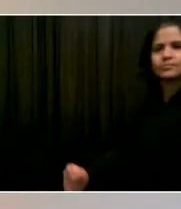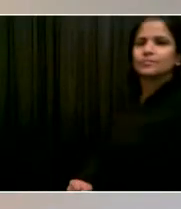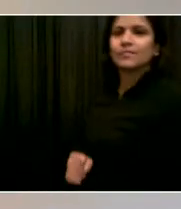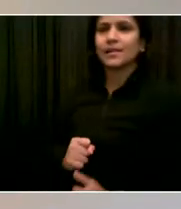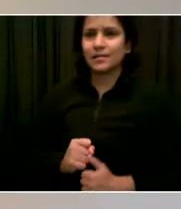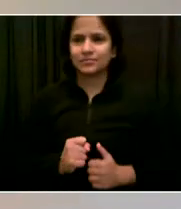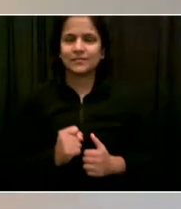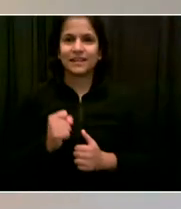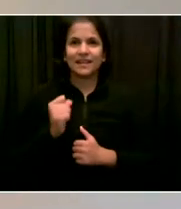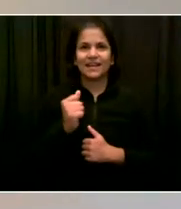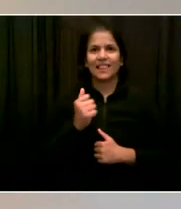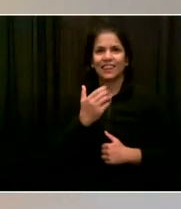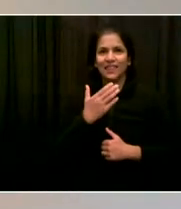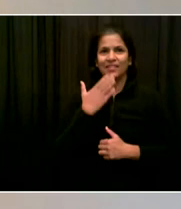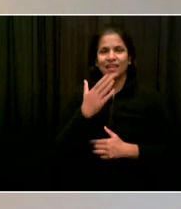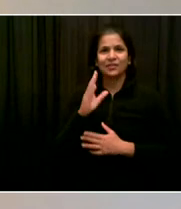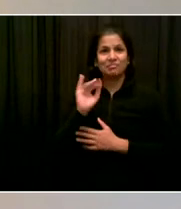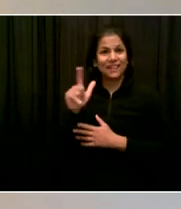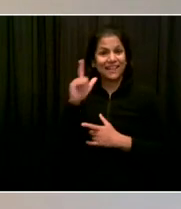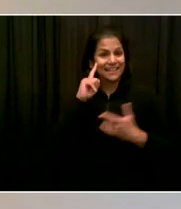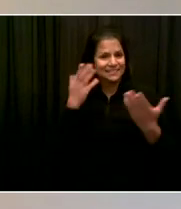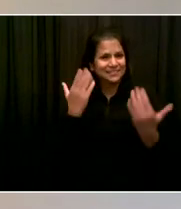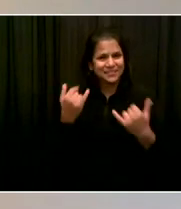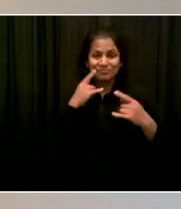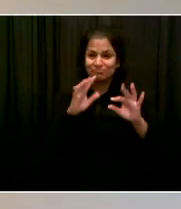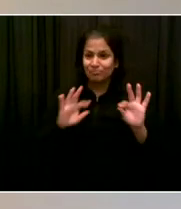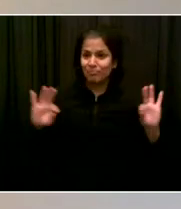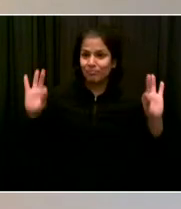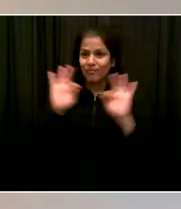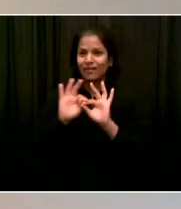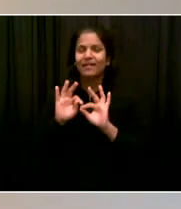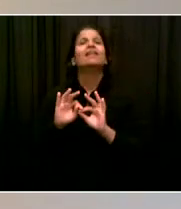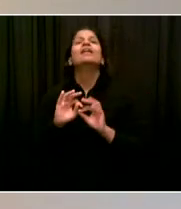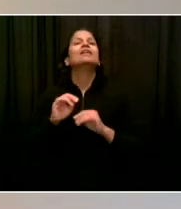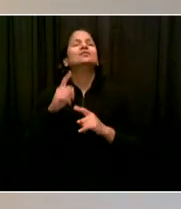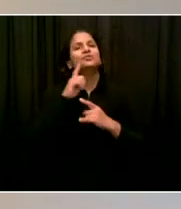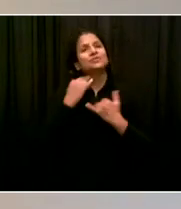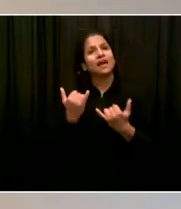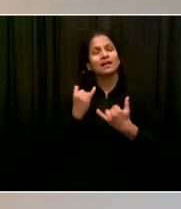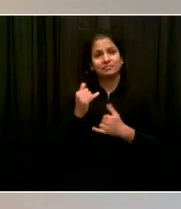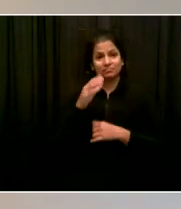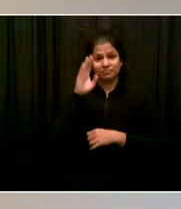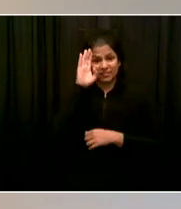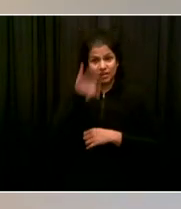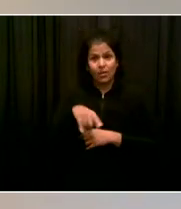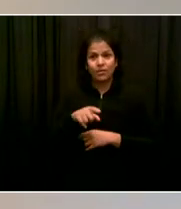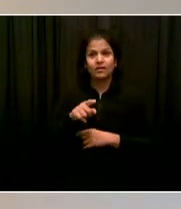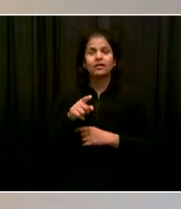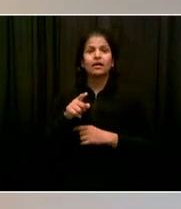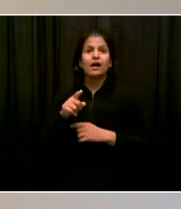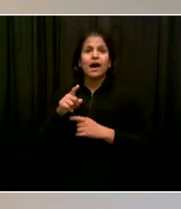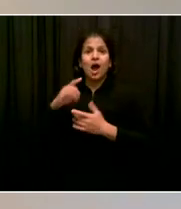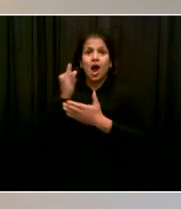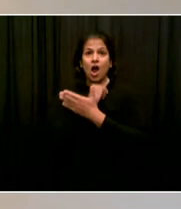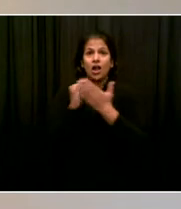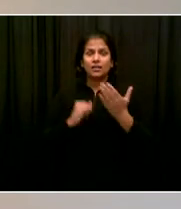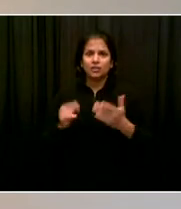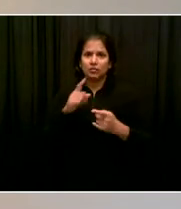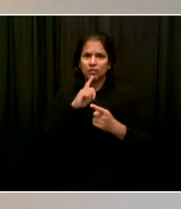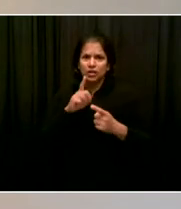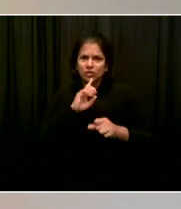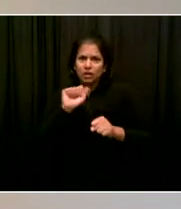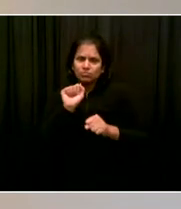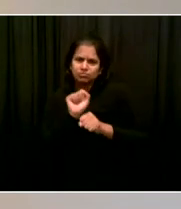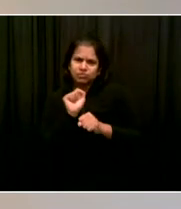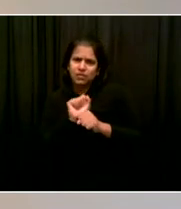who can shake an entire system to its core. An artist with a conscience who interprets our world and reflects it